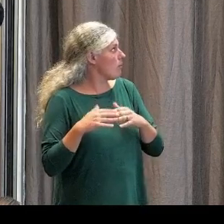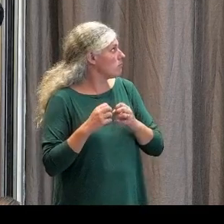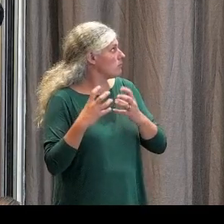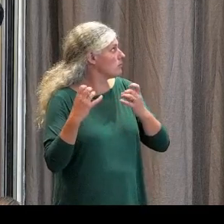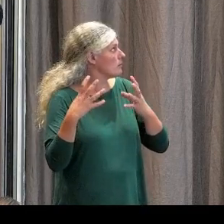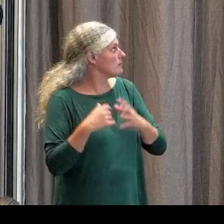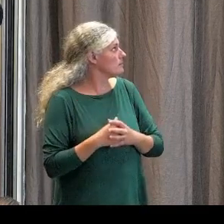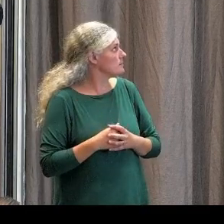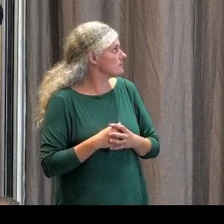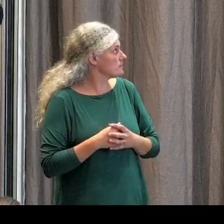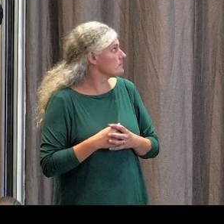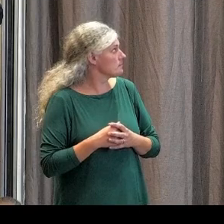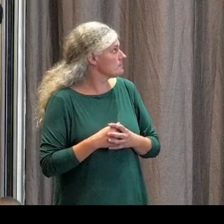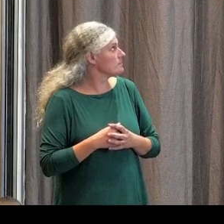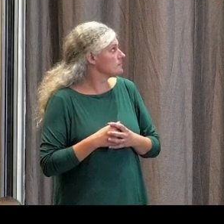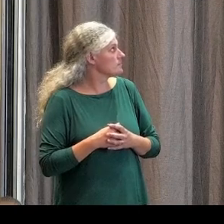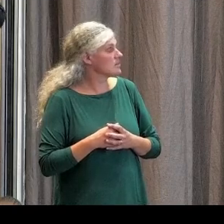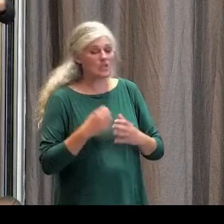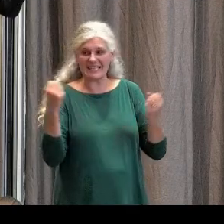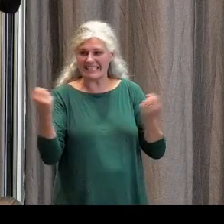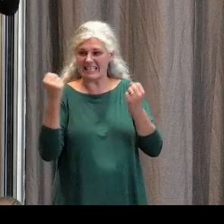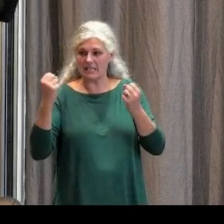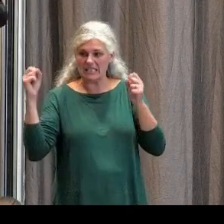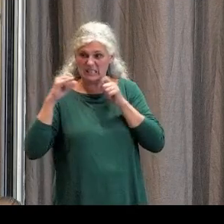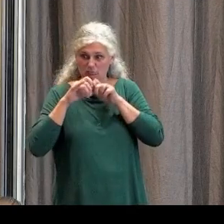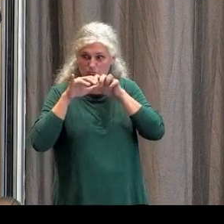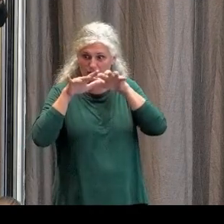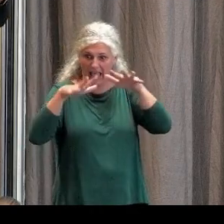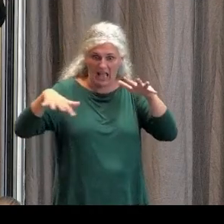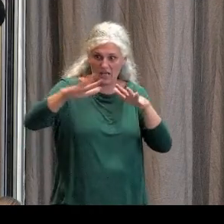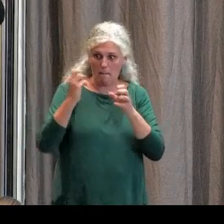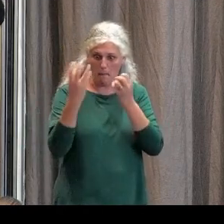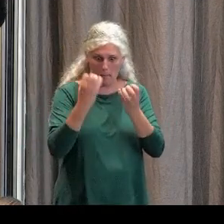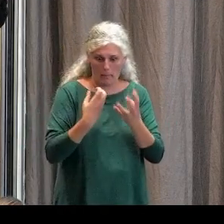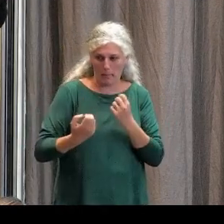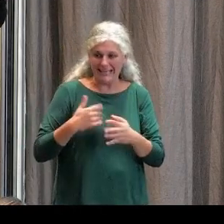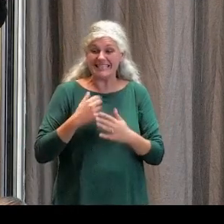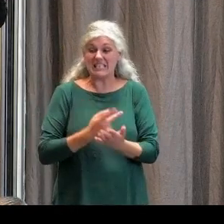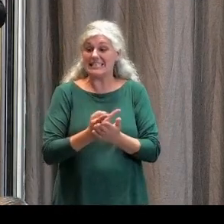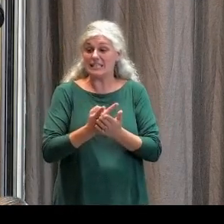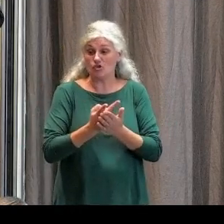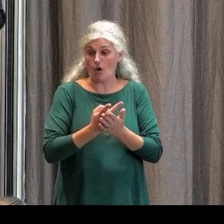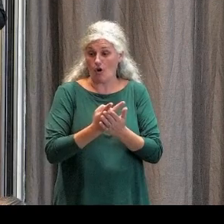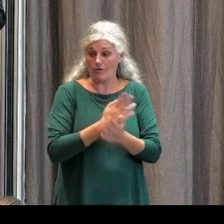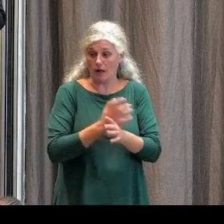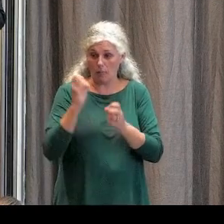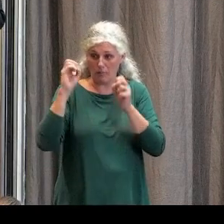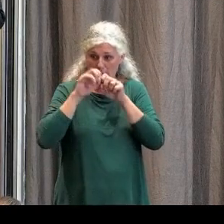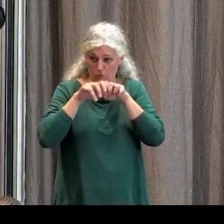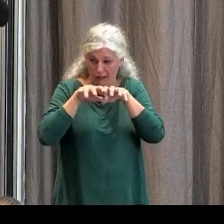in the firings of the signals. And it sort of spreads through the network, right? This is the seizure spreading within the